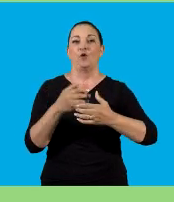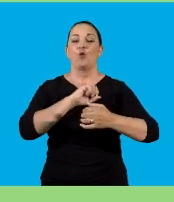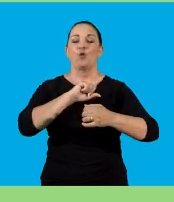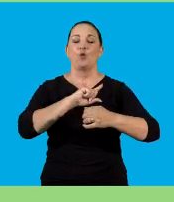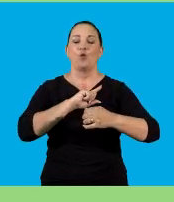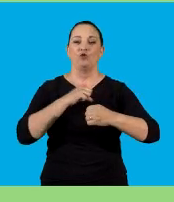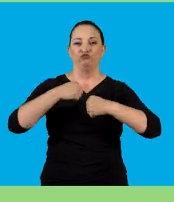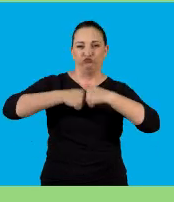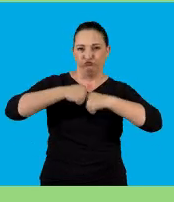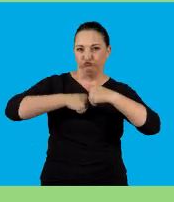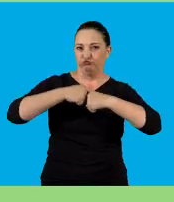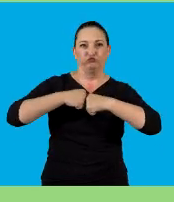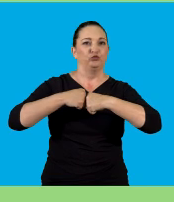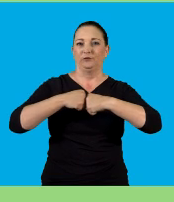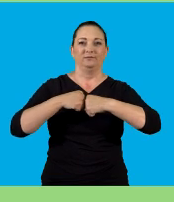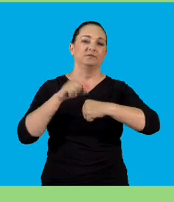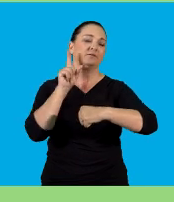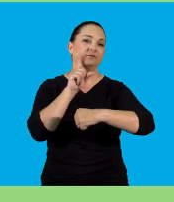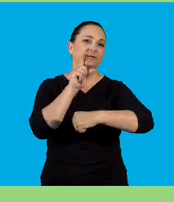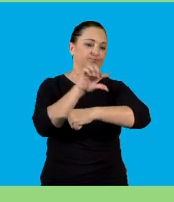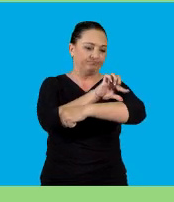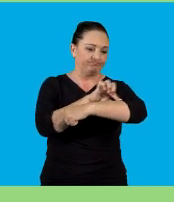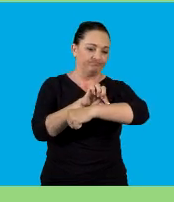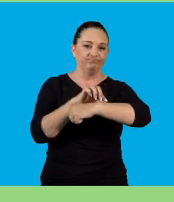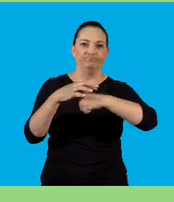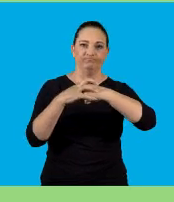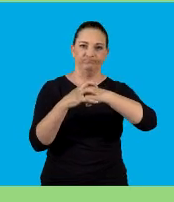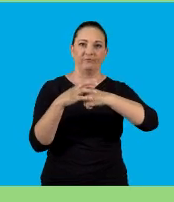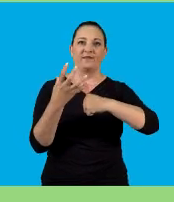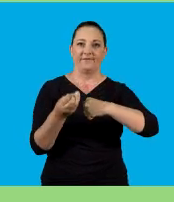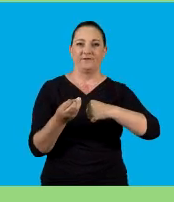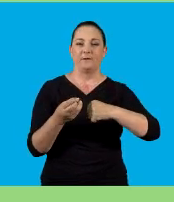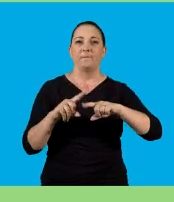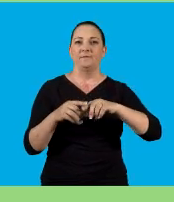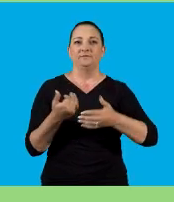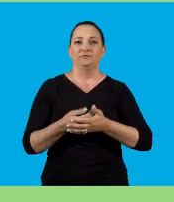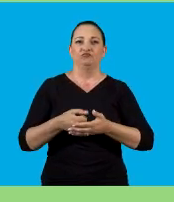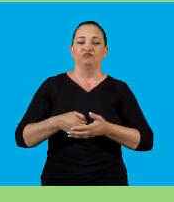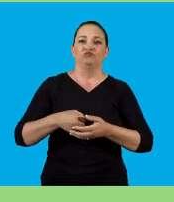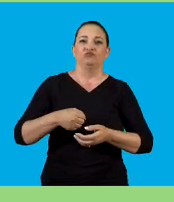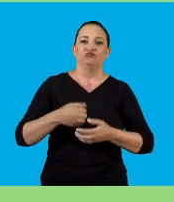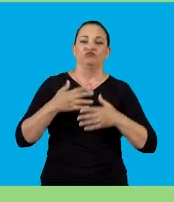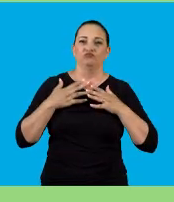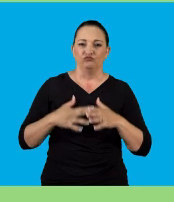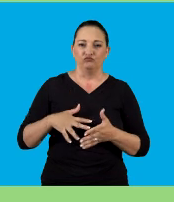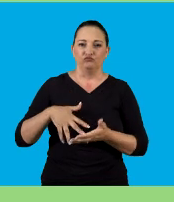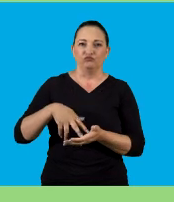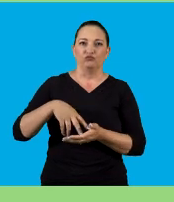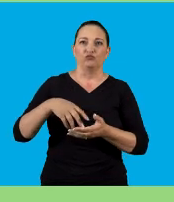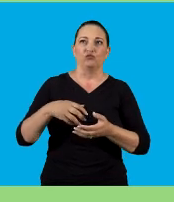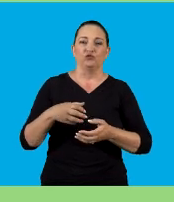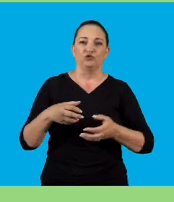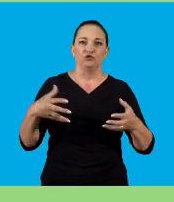it prevents friction because it's found at the end of every bone. And as a shock absorber, we will find it in